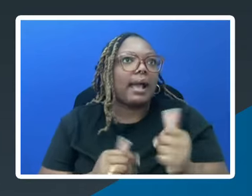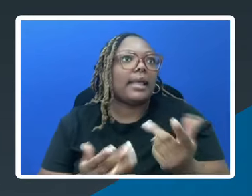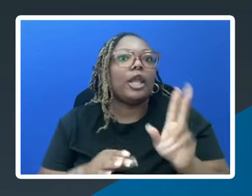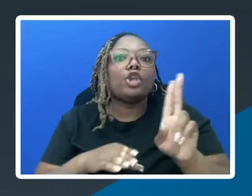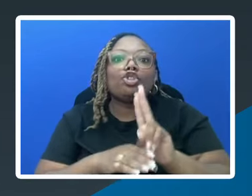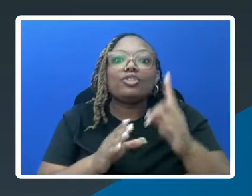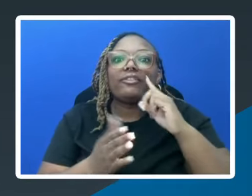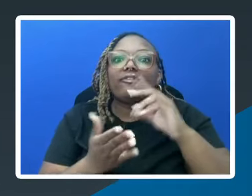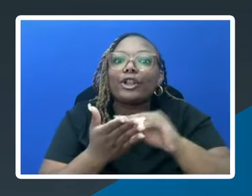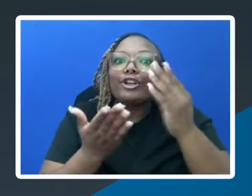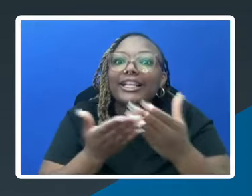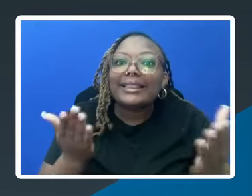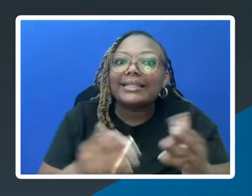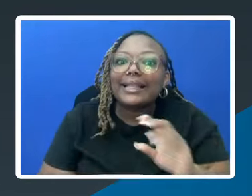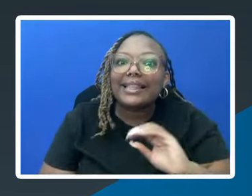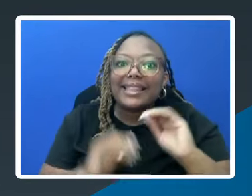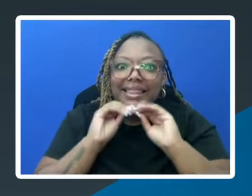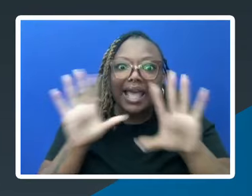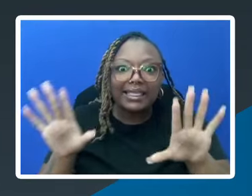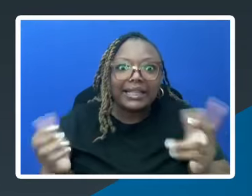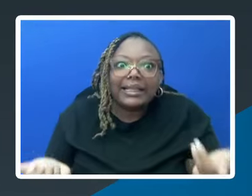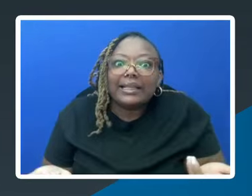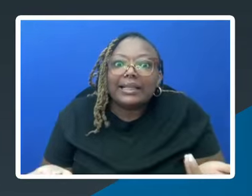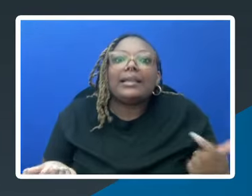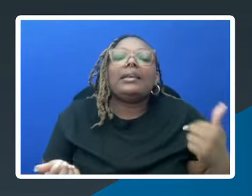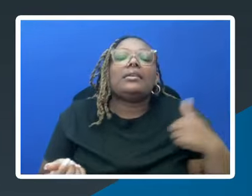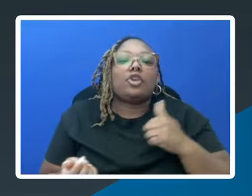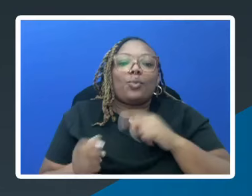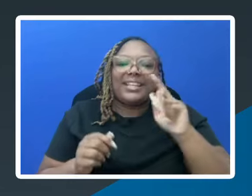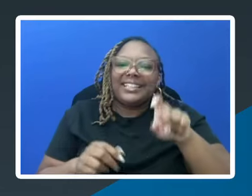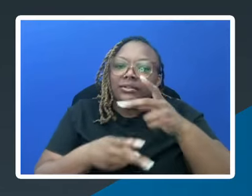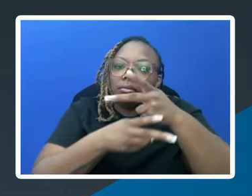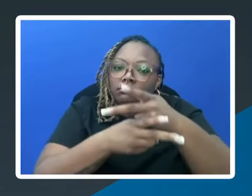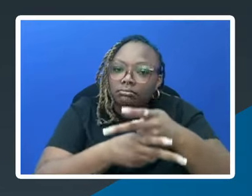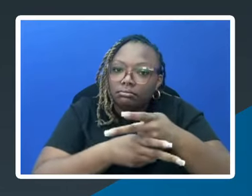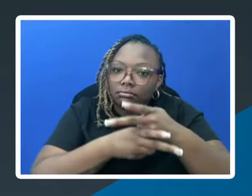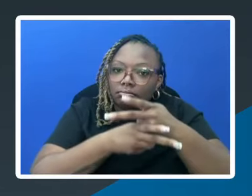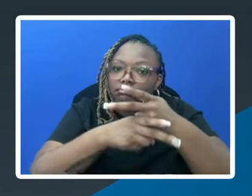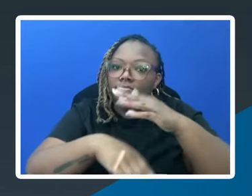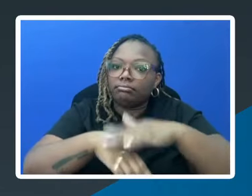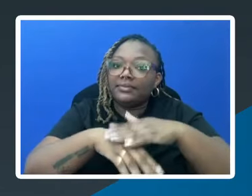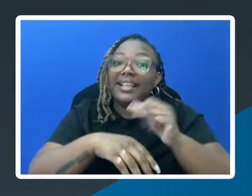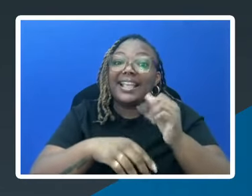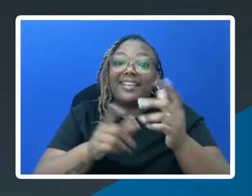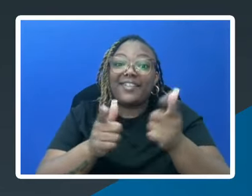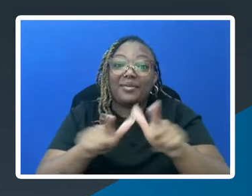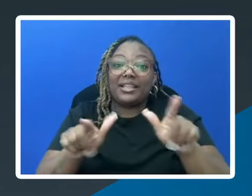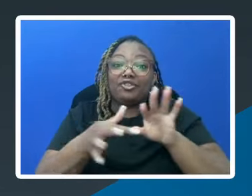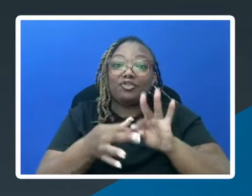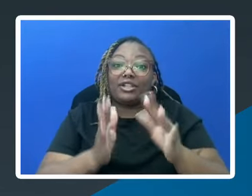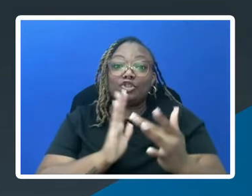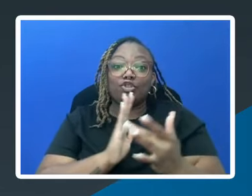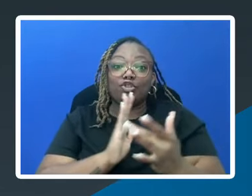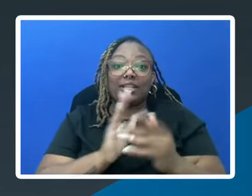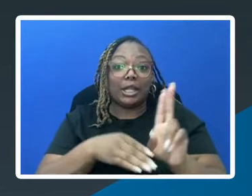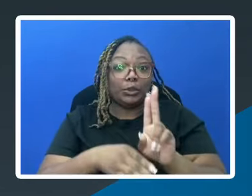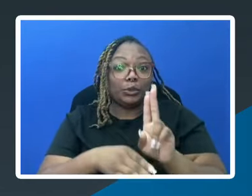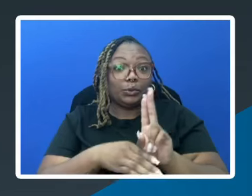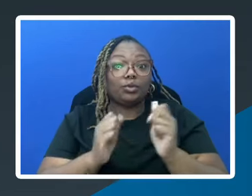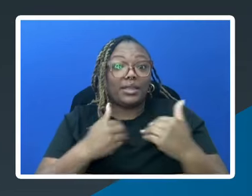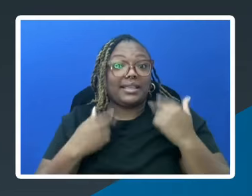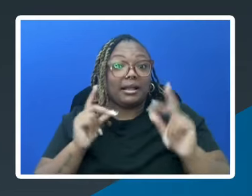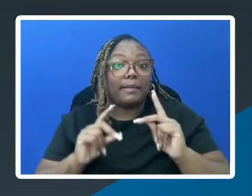right? Nothing. And so we have to be very careful that if our language around technology use with young people is just a list of